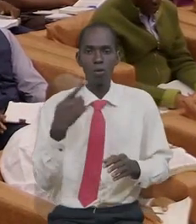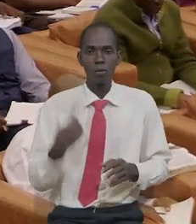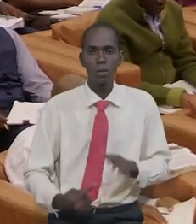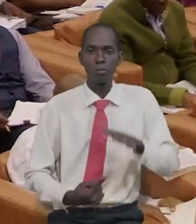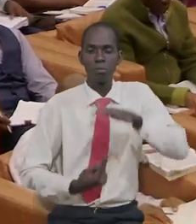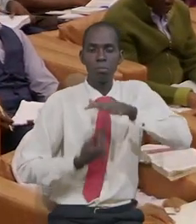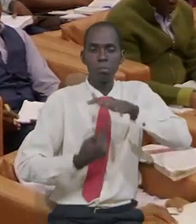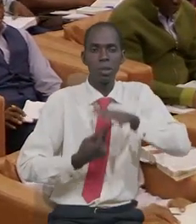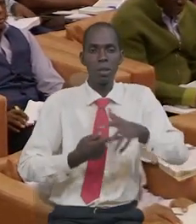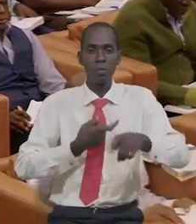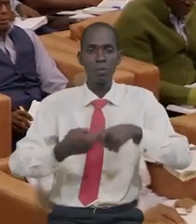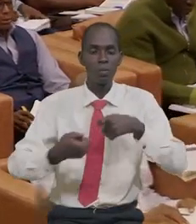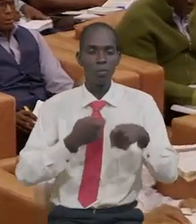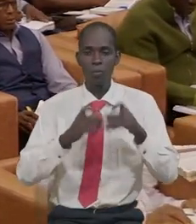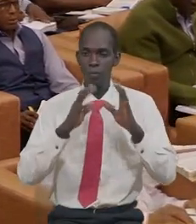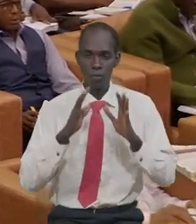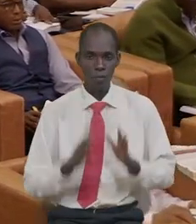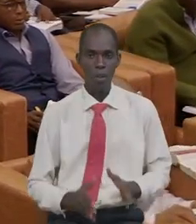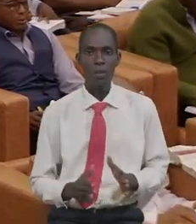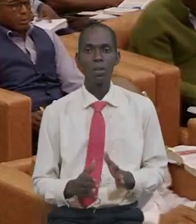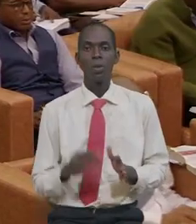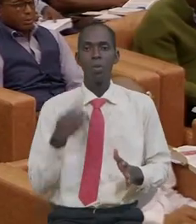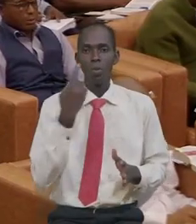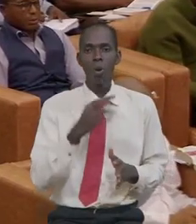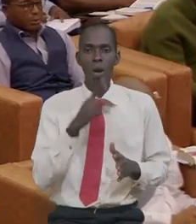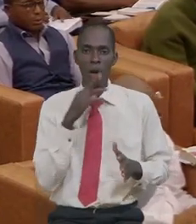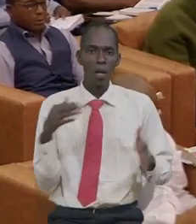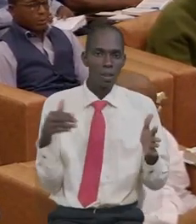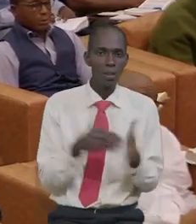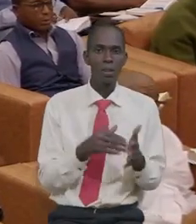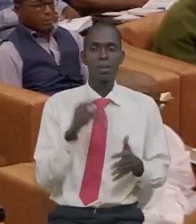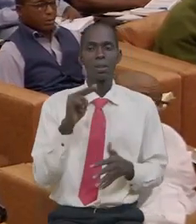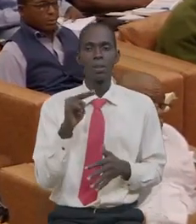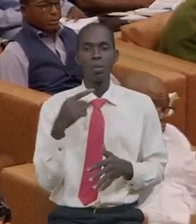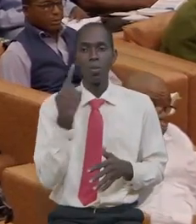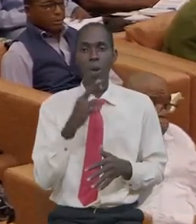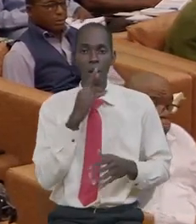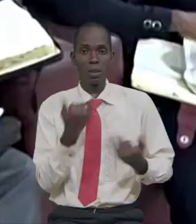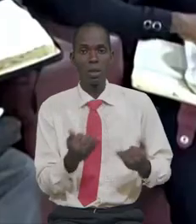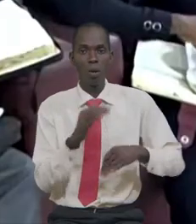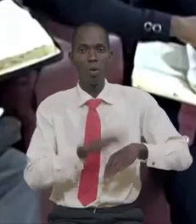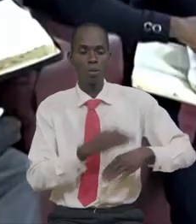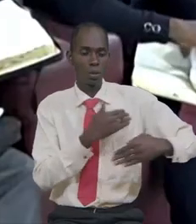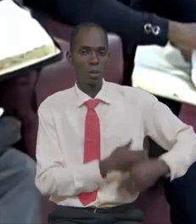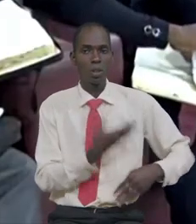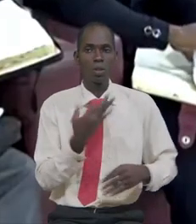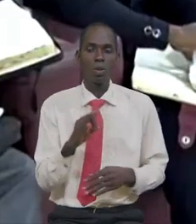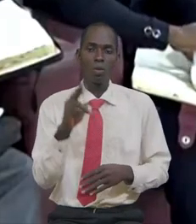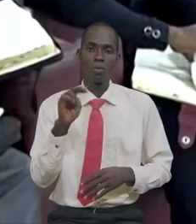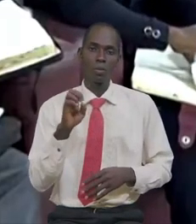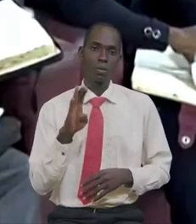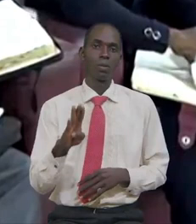revenging on the side of Nebuchadnezzar, they were burnt to death by the flame, the